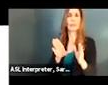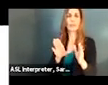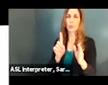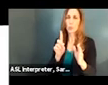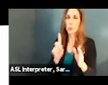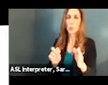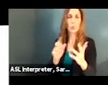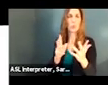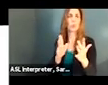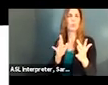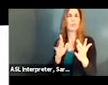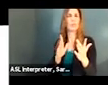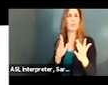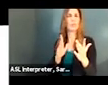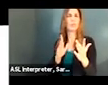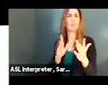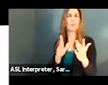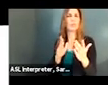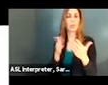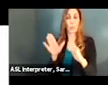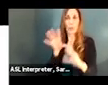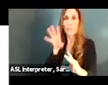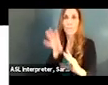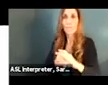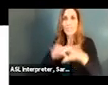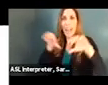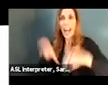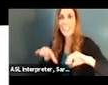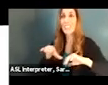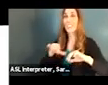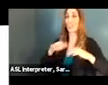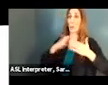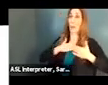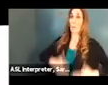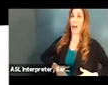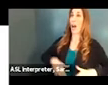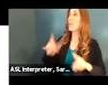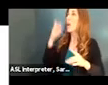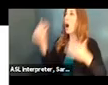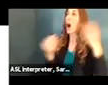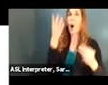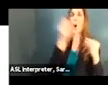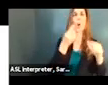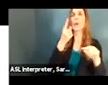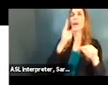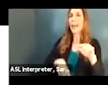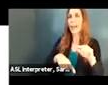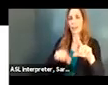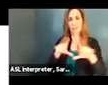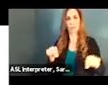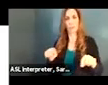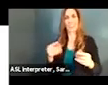do and immerse yourself in activities that you might not be able to do without a screen.